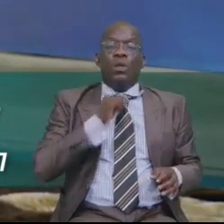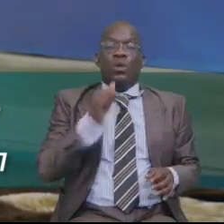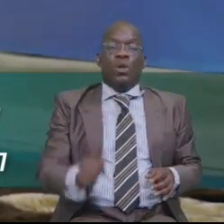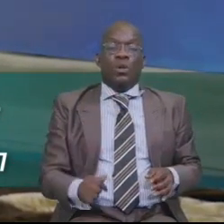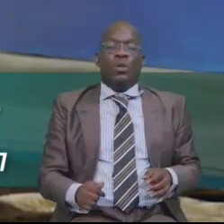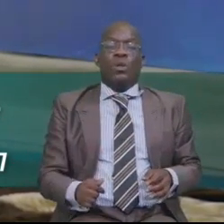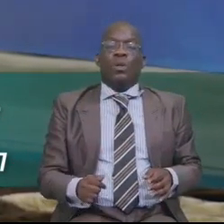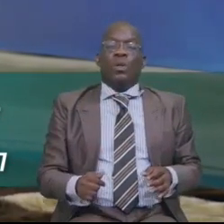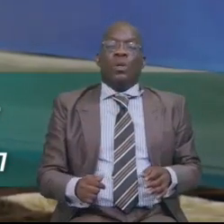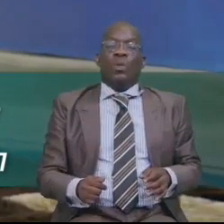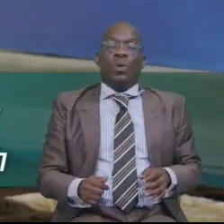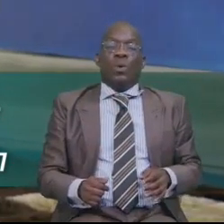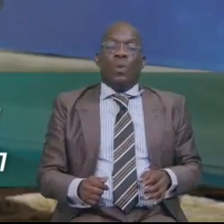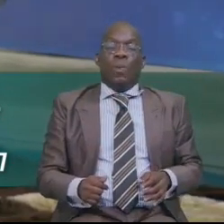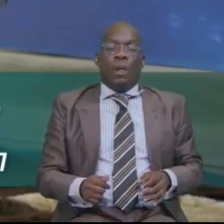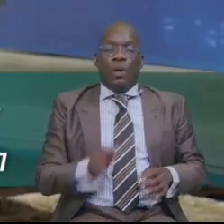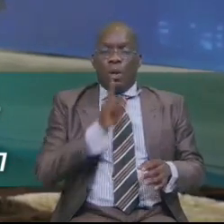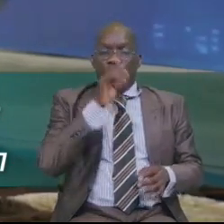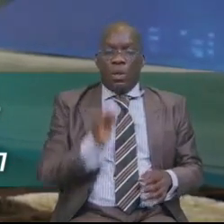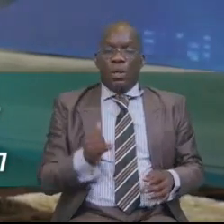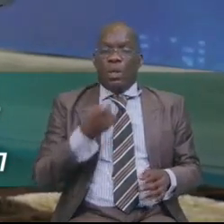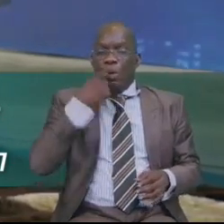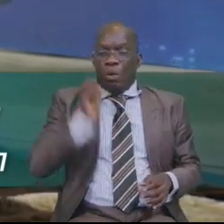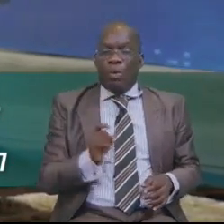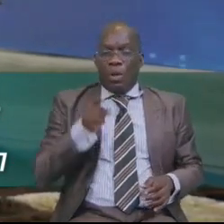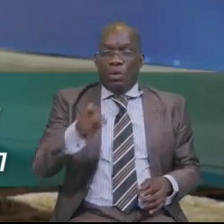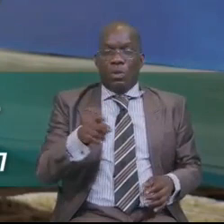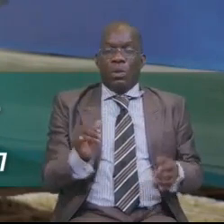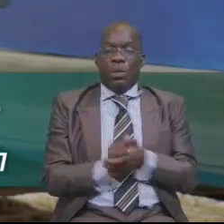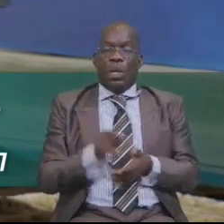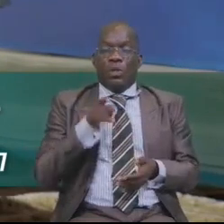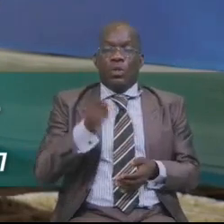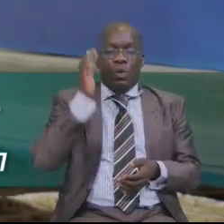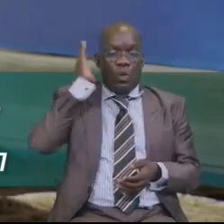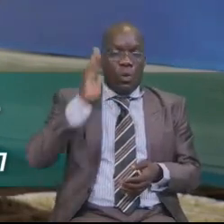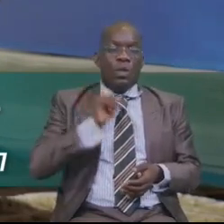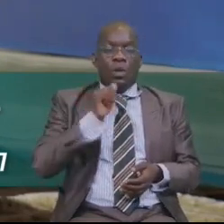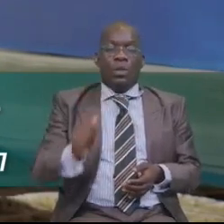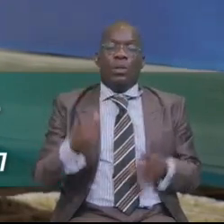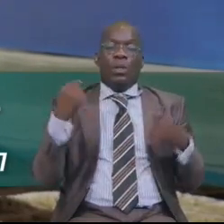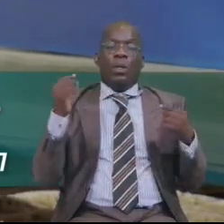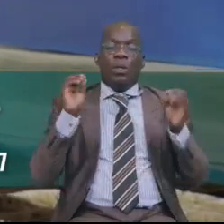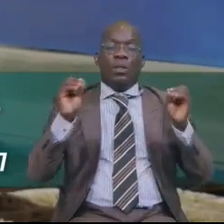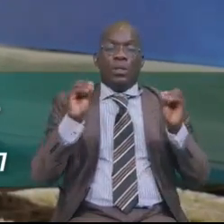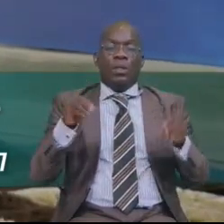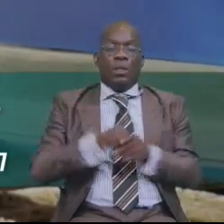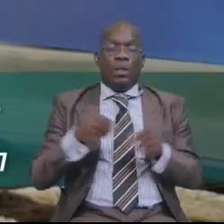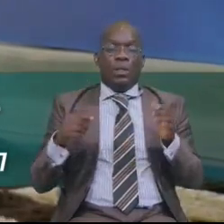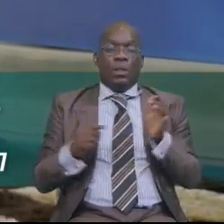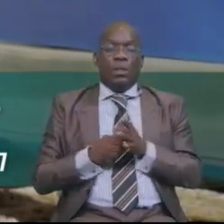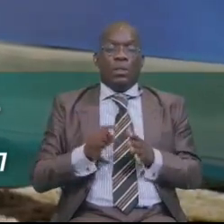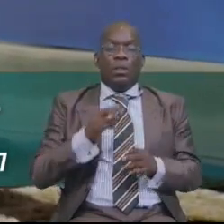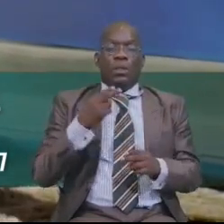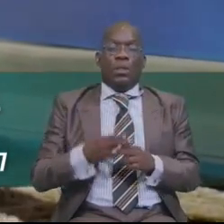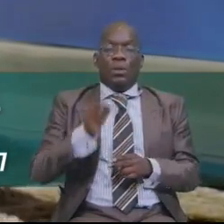strictly command you that ye should not speak or teach in this name? And behold, ye